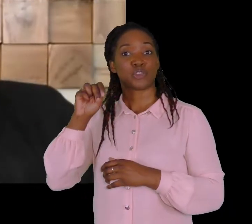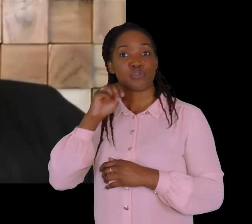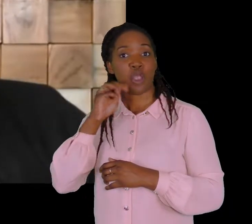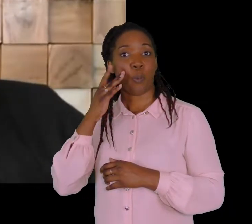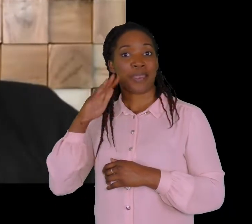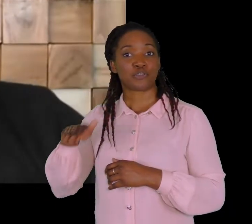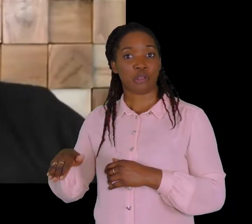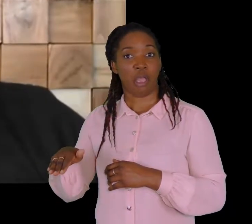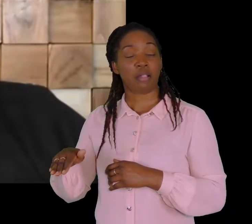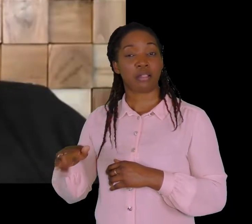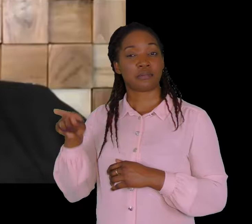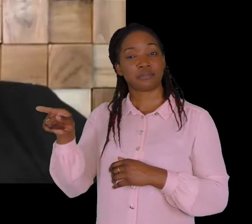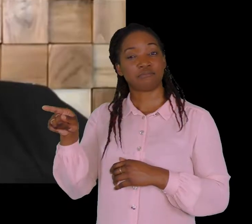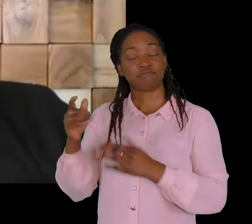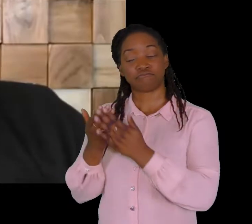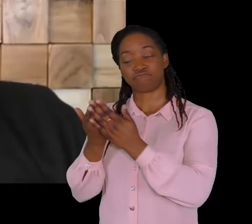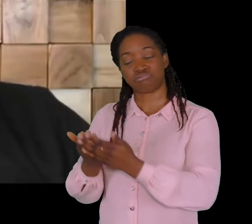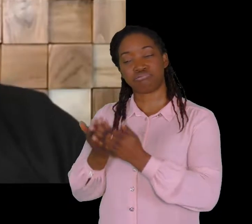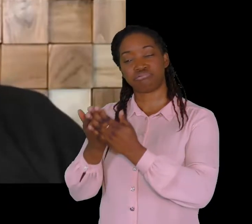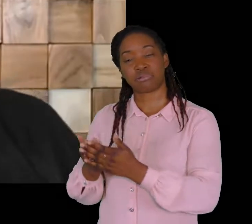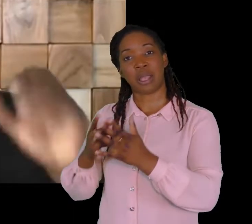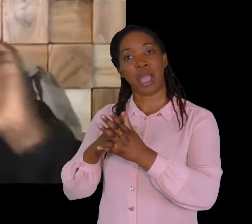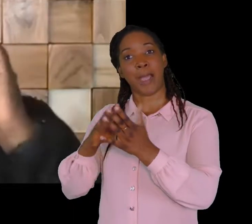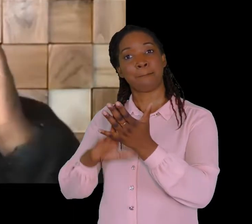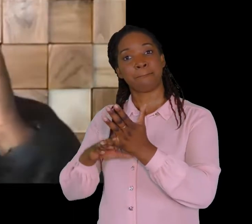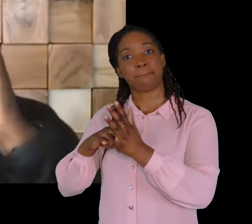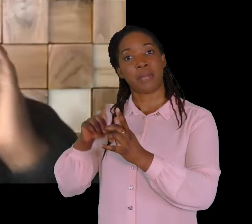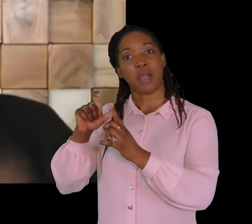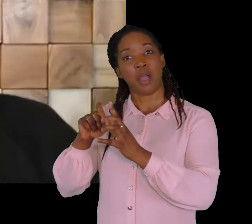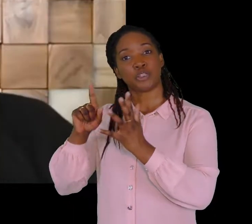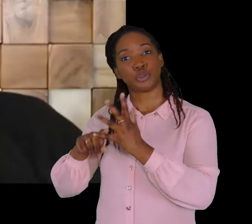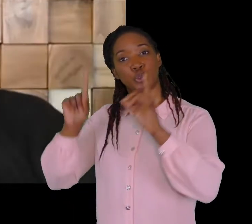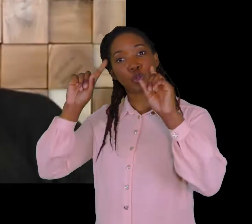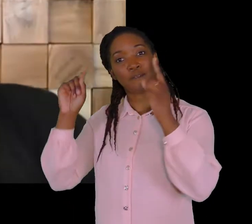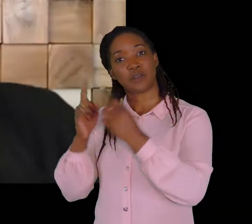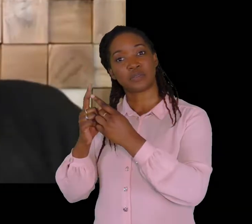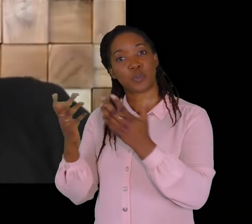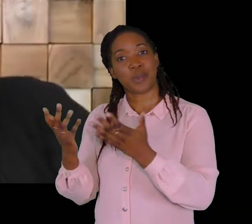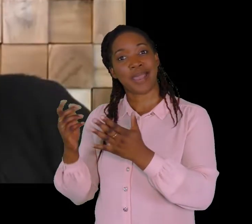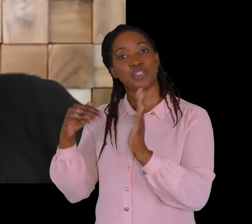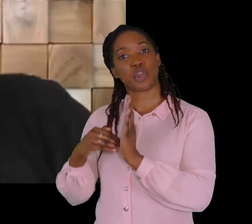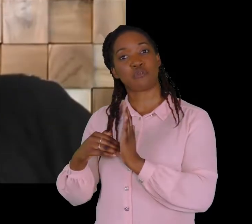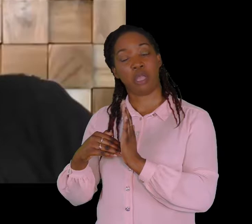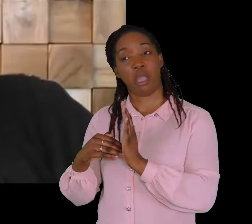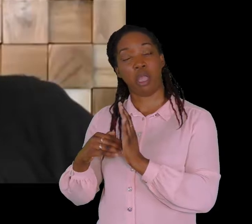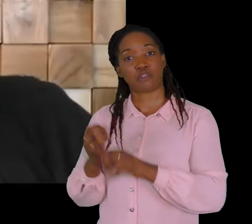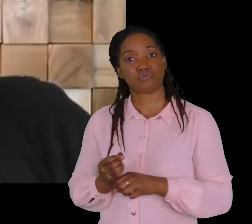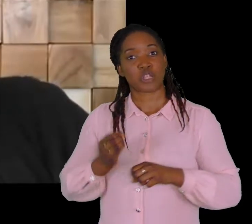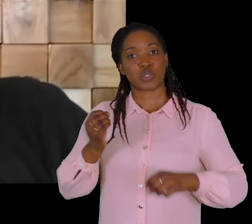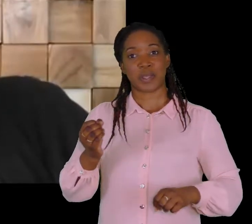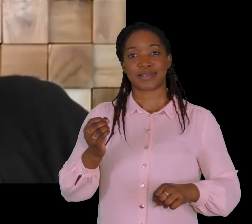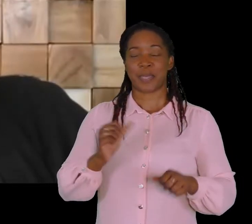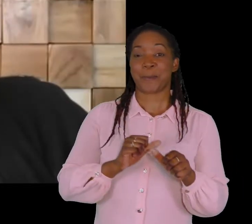to Nigeria as a child. Hassan studied at the influential Ahmadu Bello University in